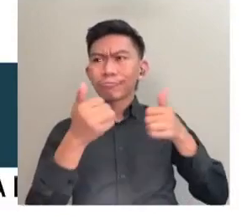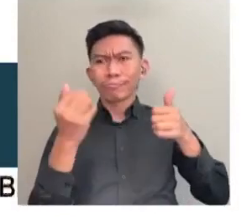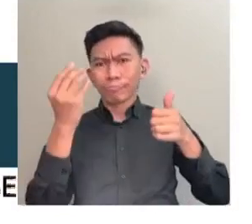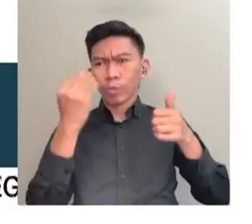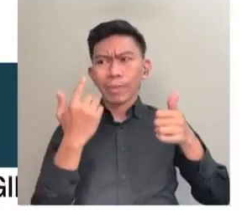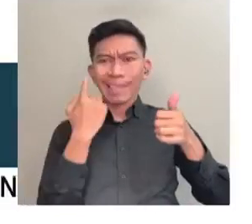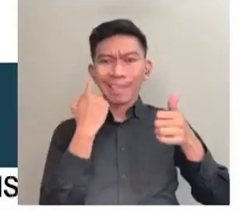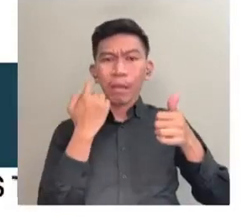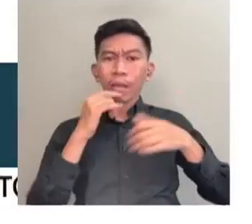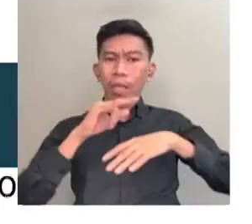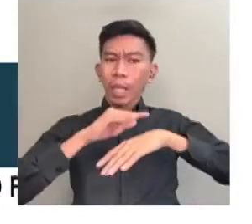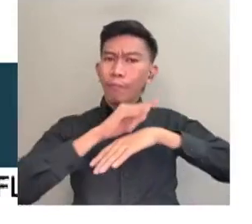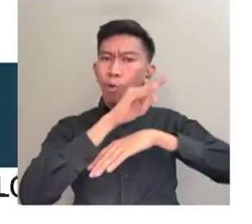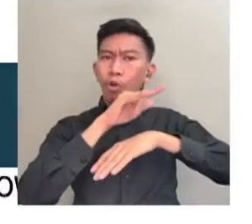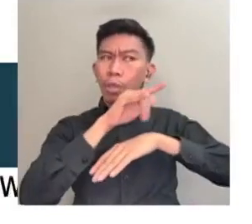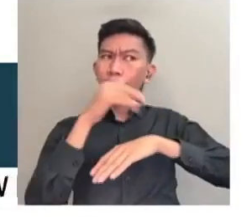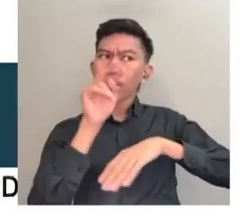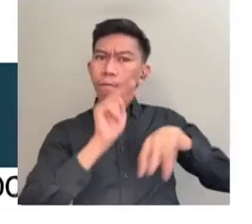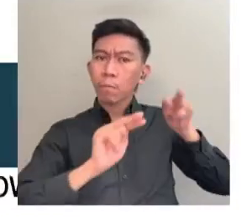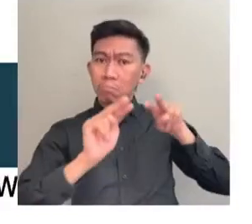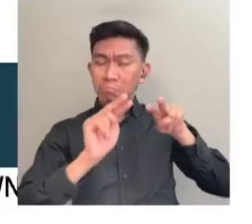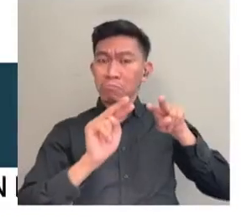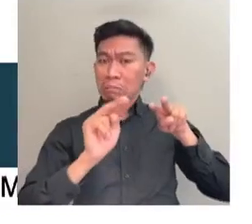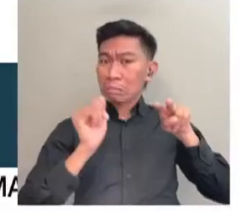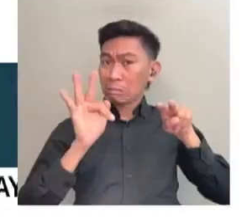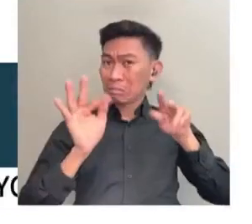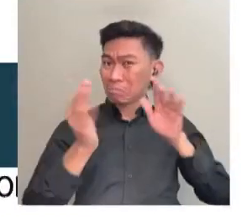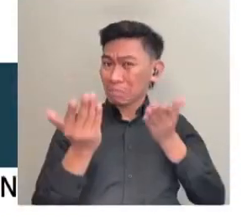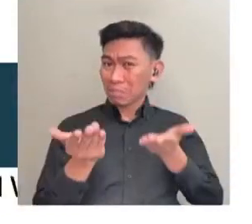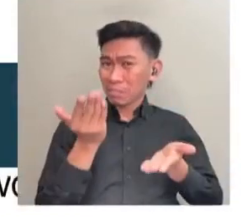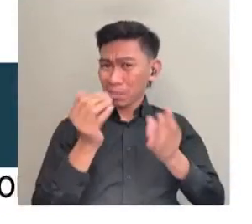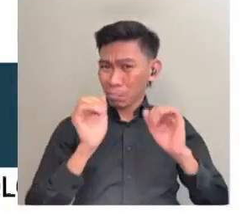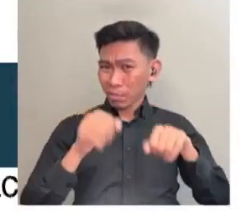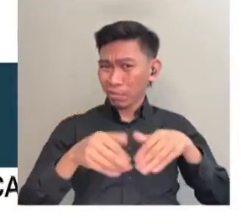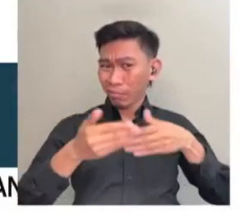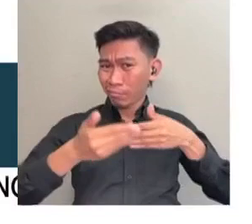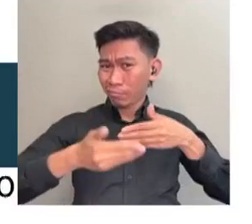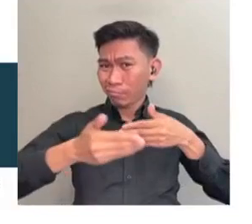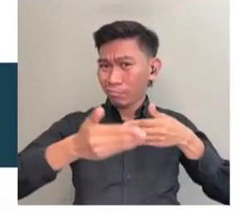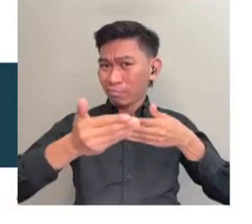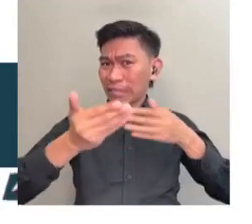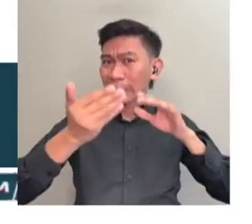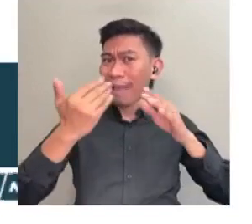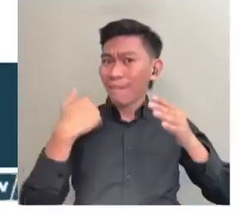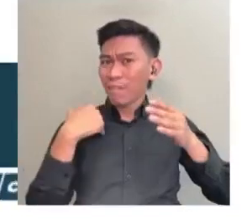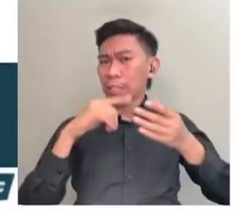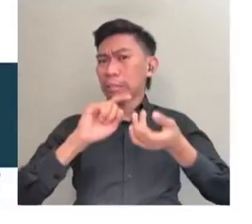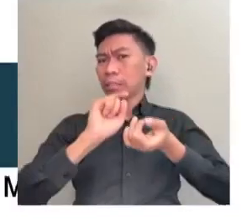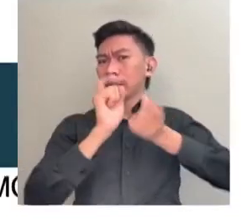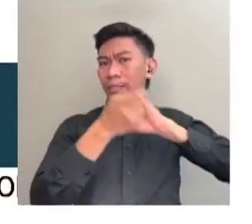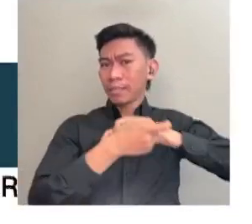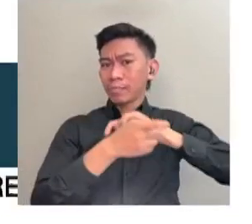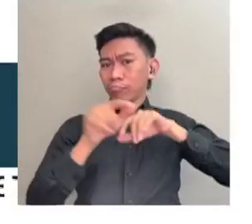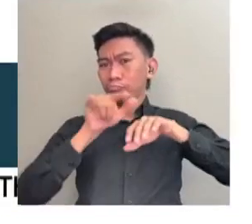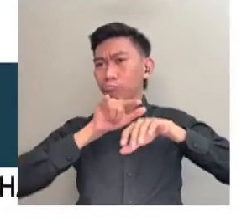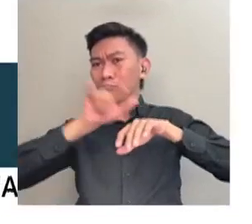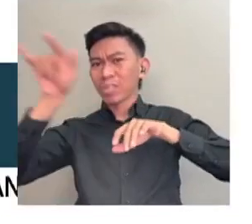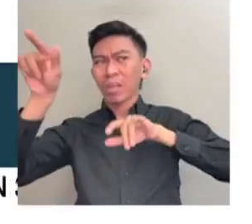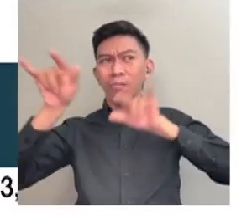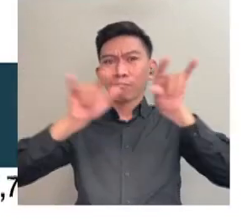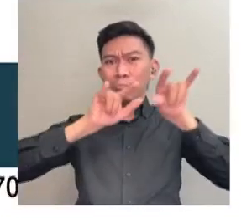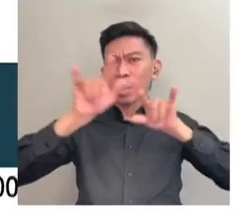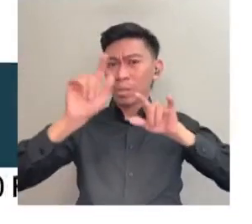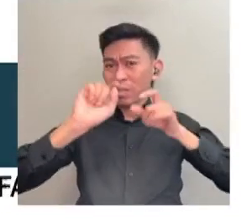case, is there a diversionary route that may affect at least the on-time performance of a lot of flights,